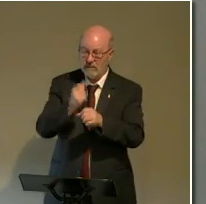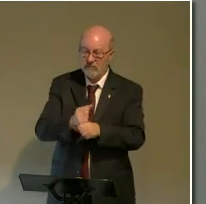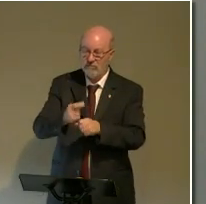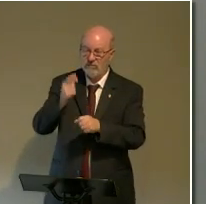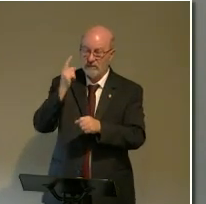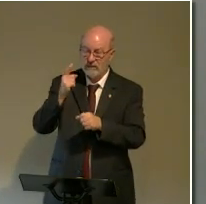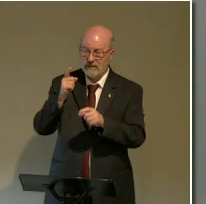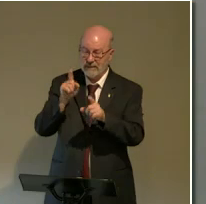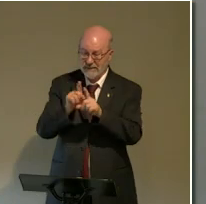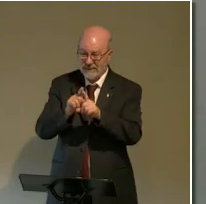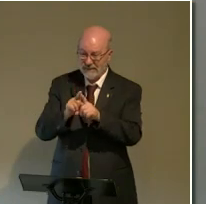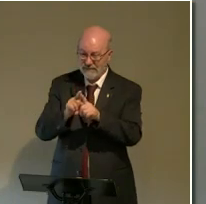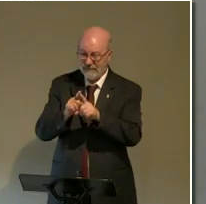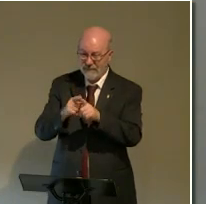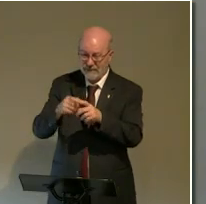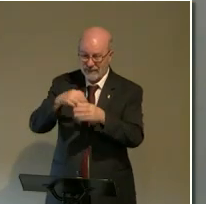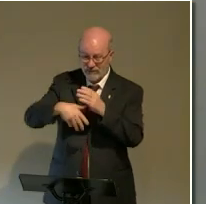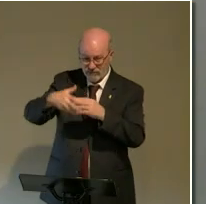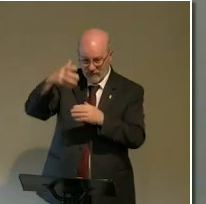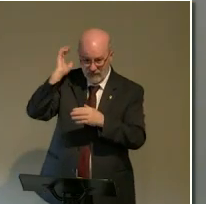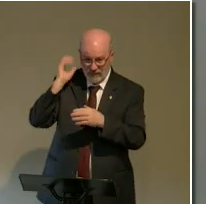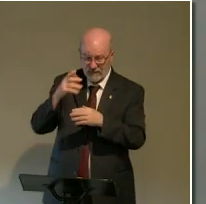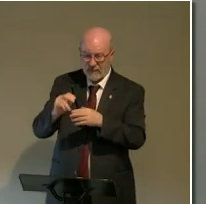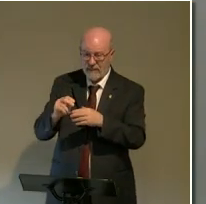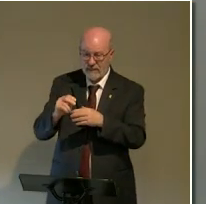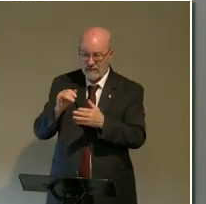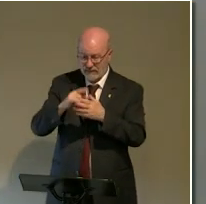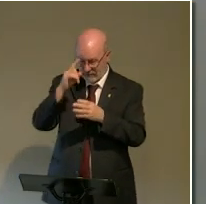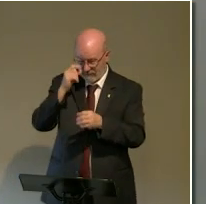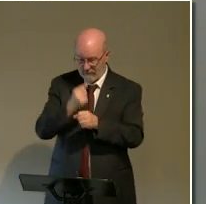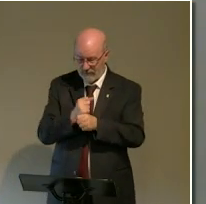him even into the lion's den.